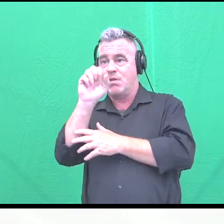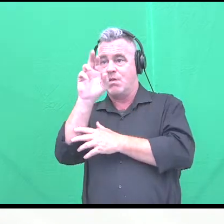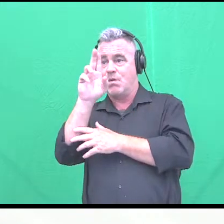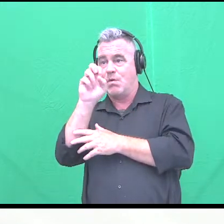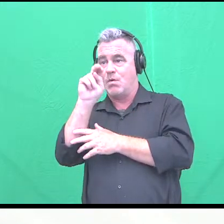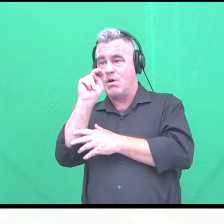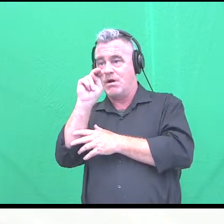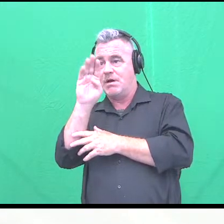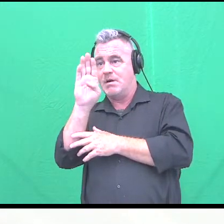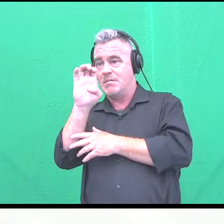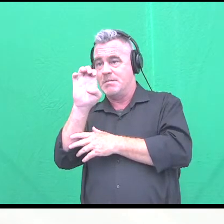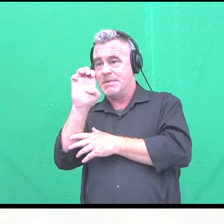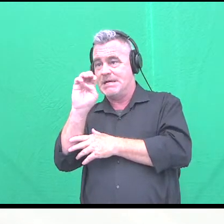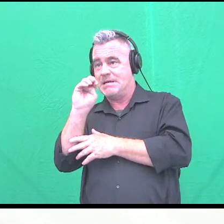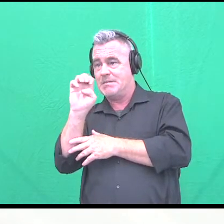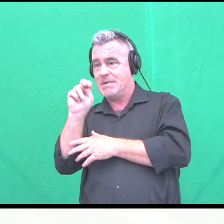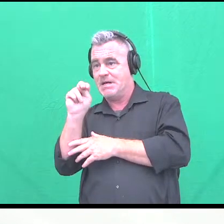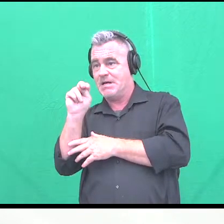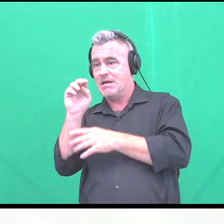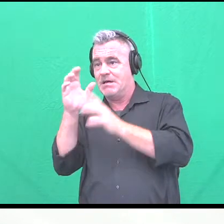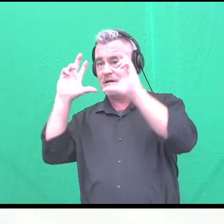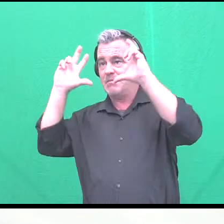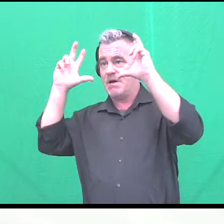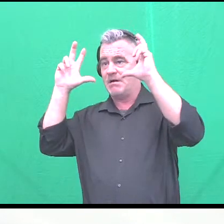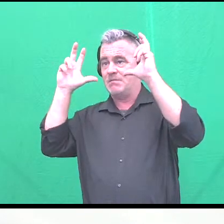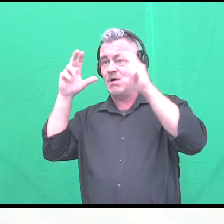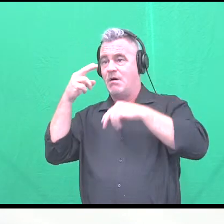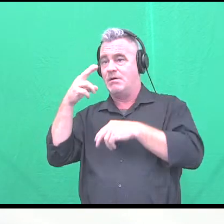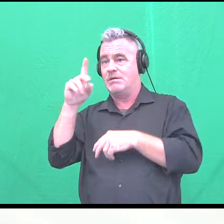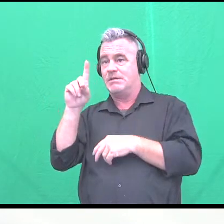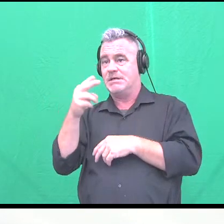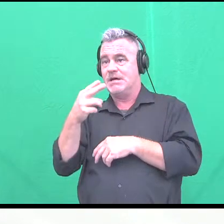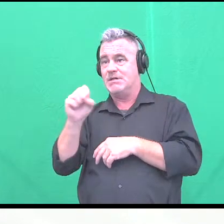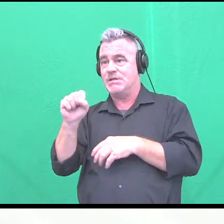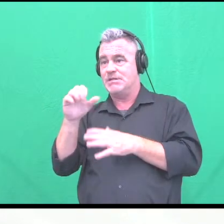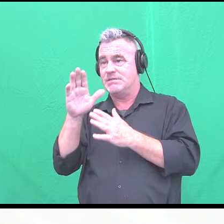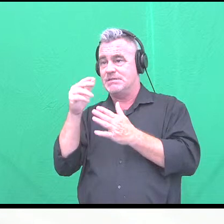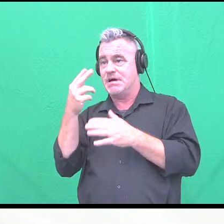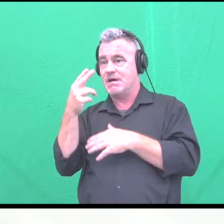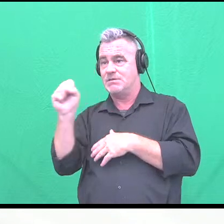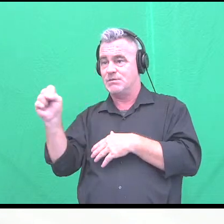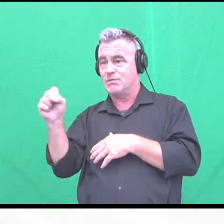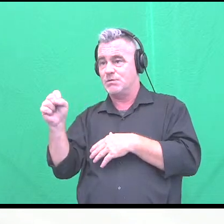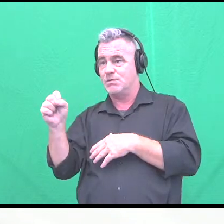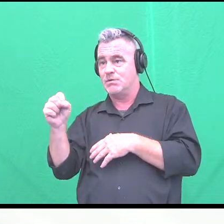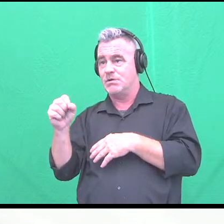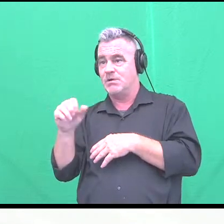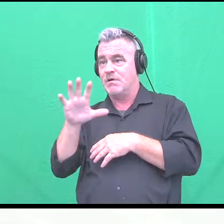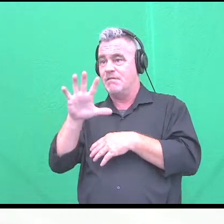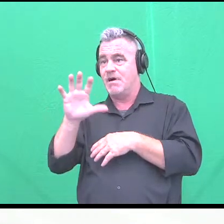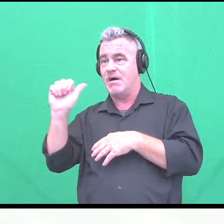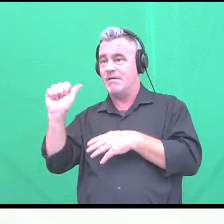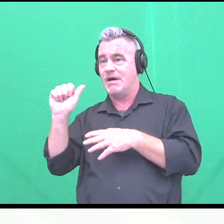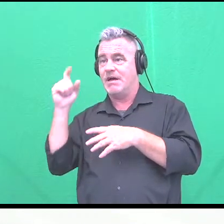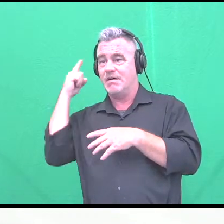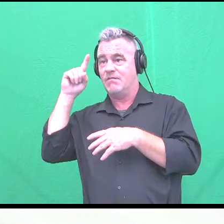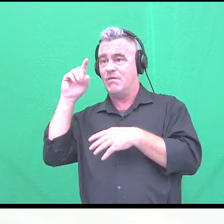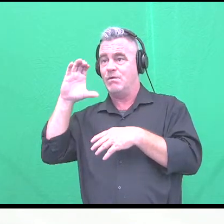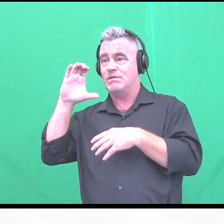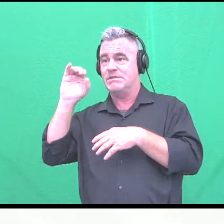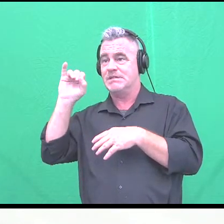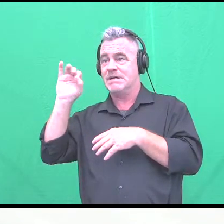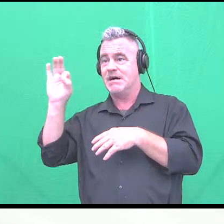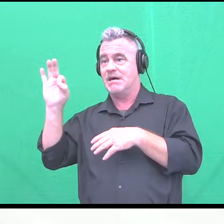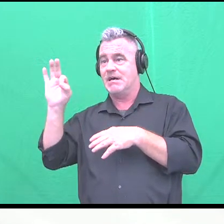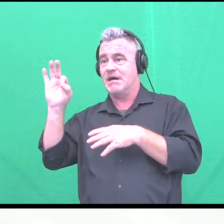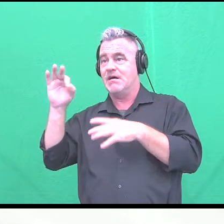Beeman. Lauren's a basketball player at Desert Hot Springs High School. He was the 5A section for CIF Basketball Player